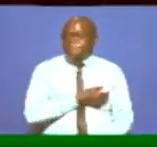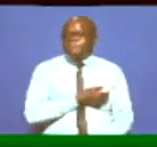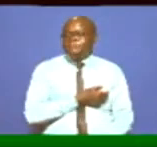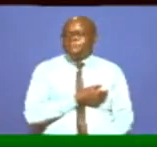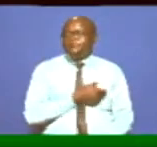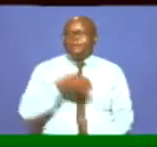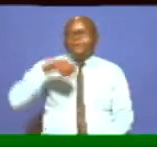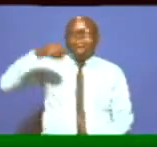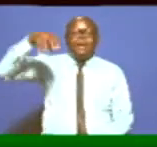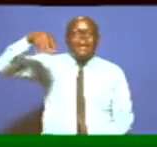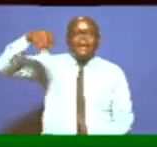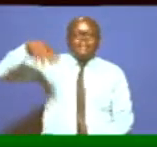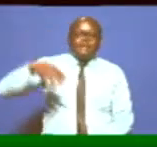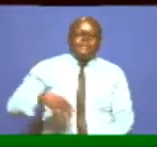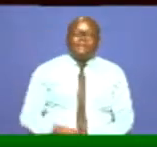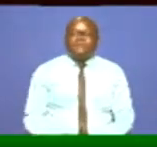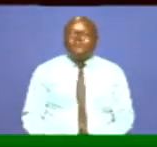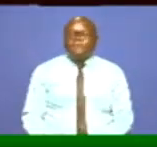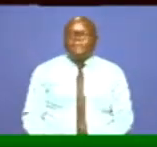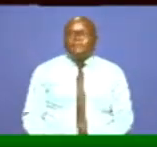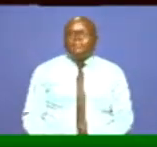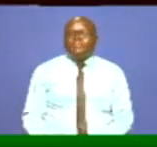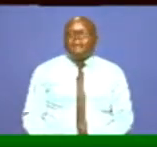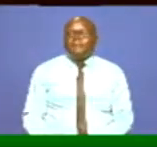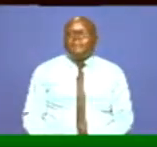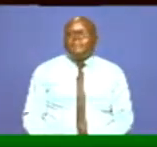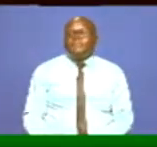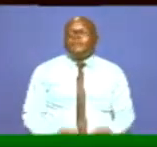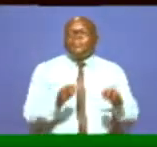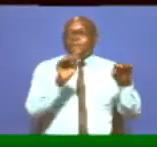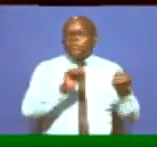Energy. Now we go to